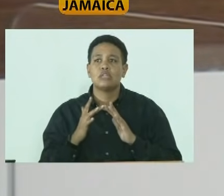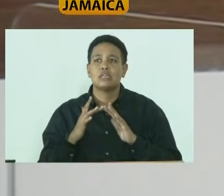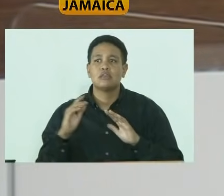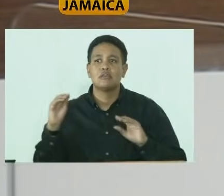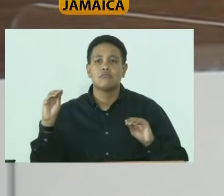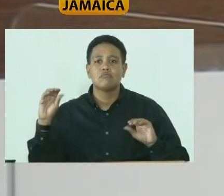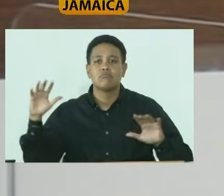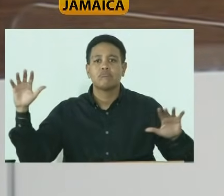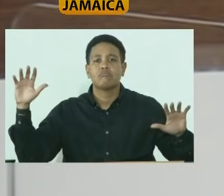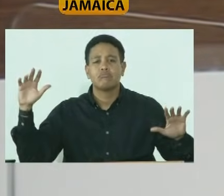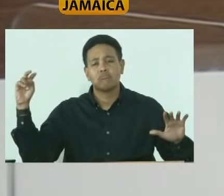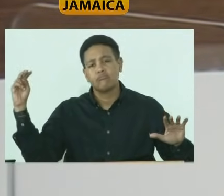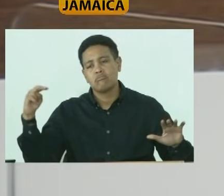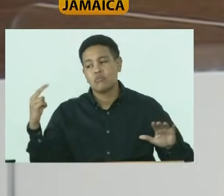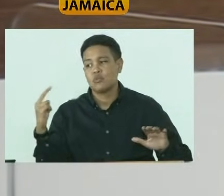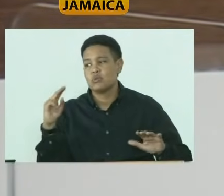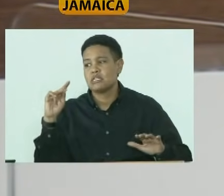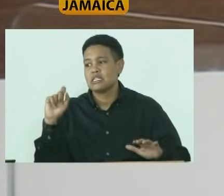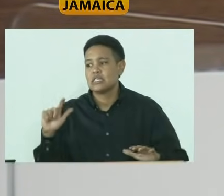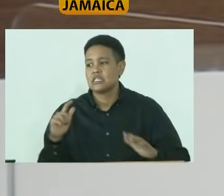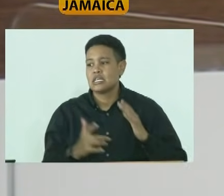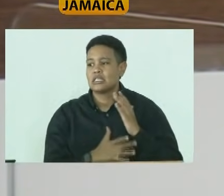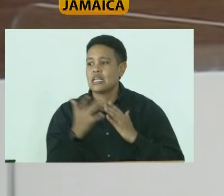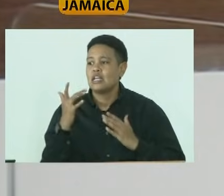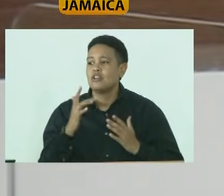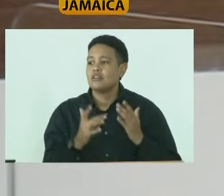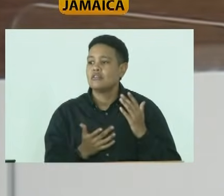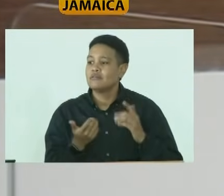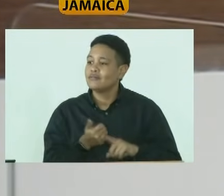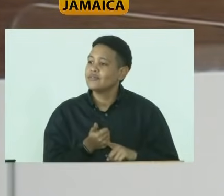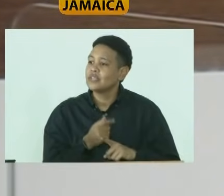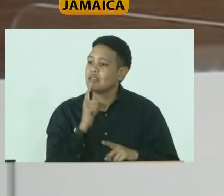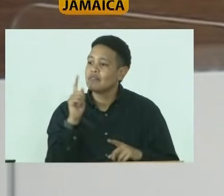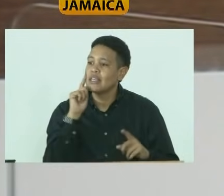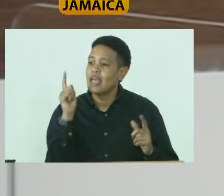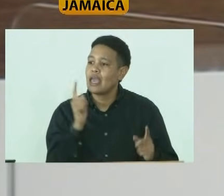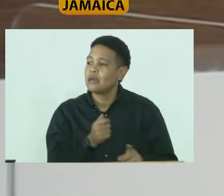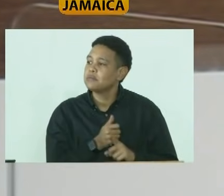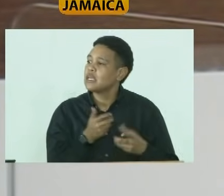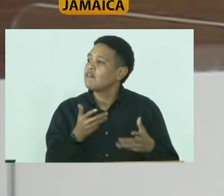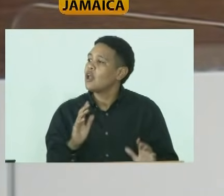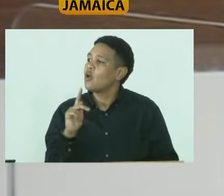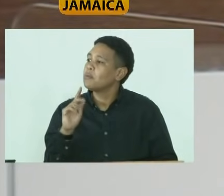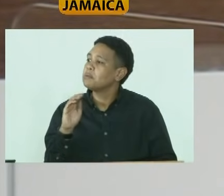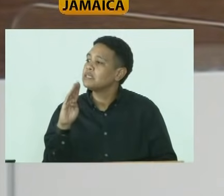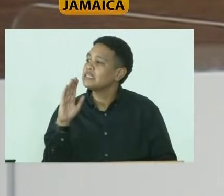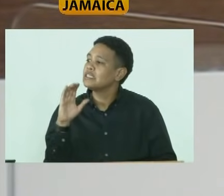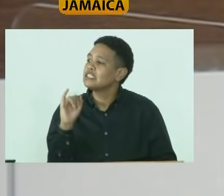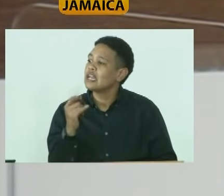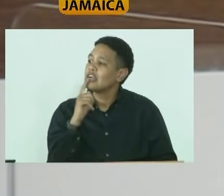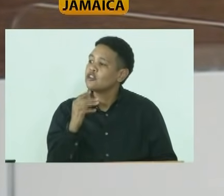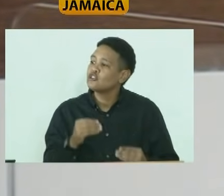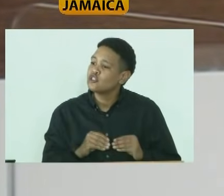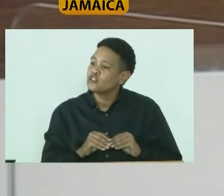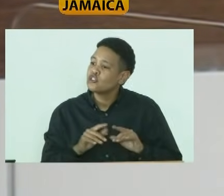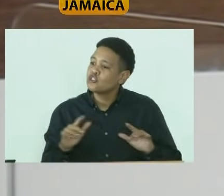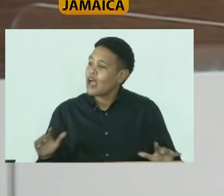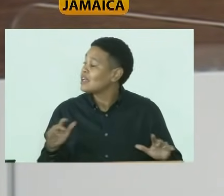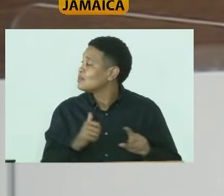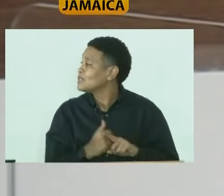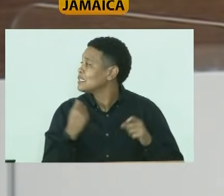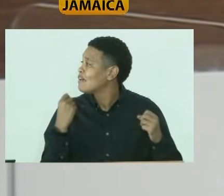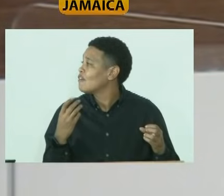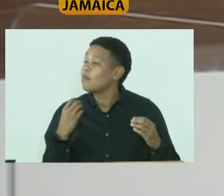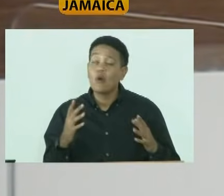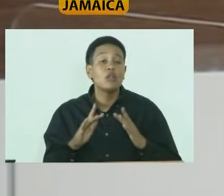television technology. The primary aim of this was to enable PBCJ to transmit over the air multiple channels